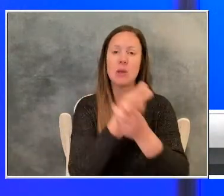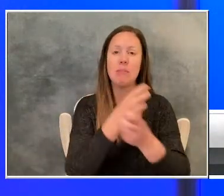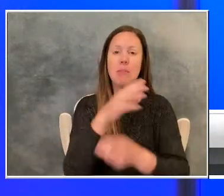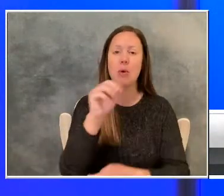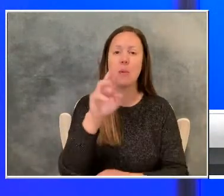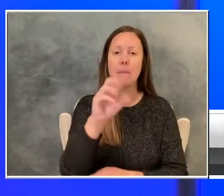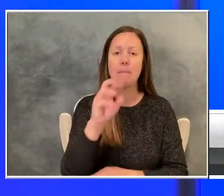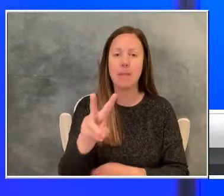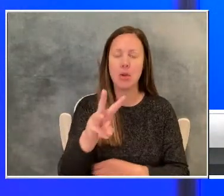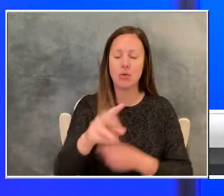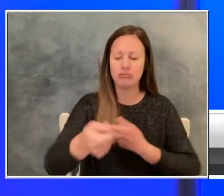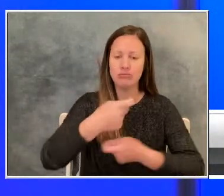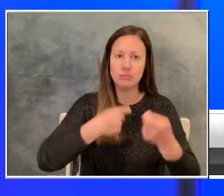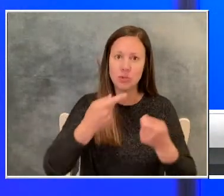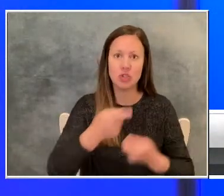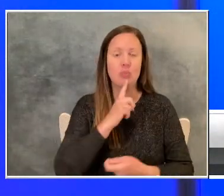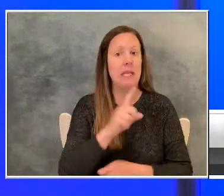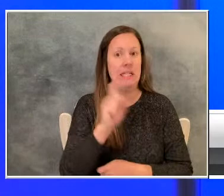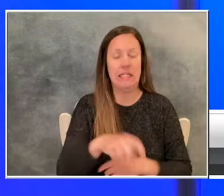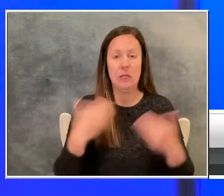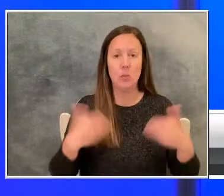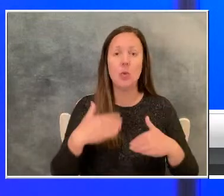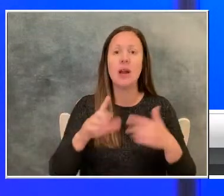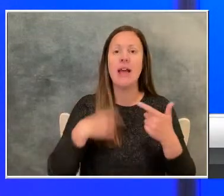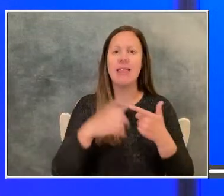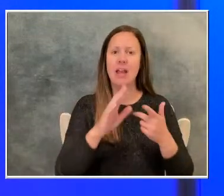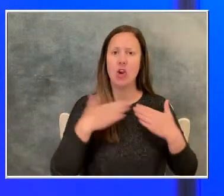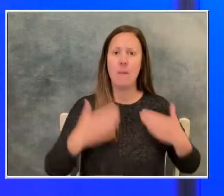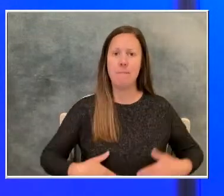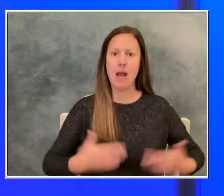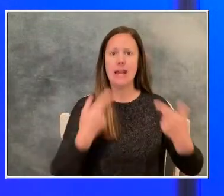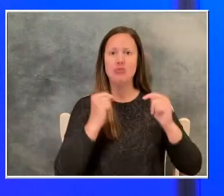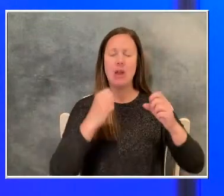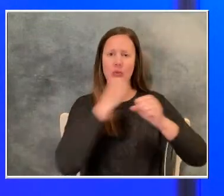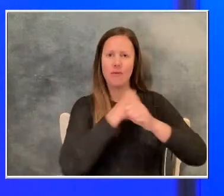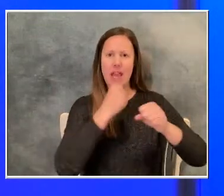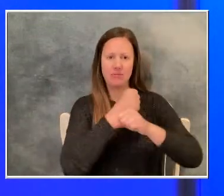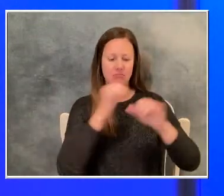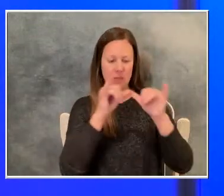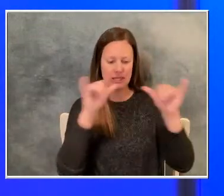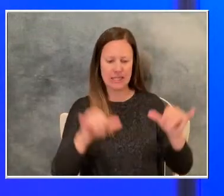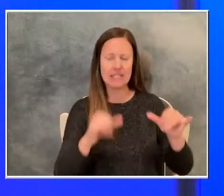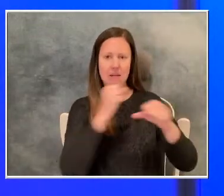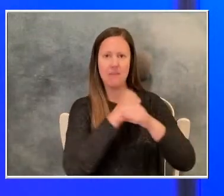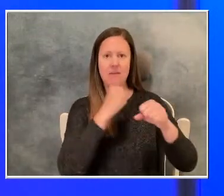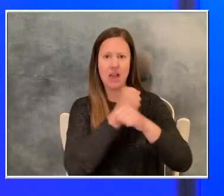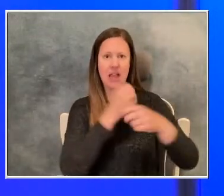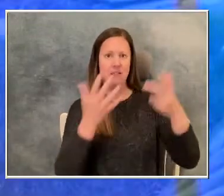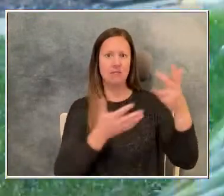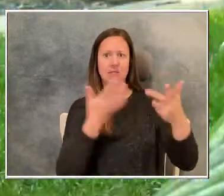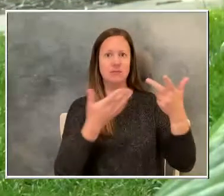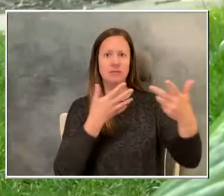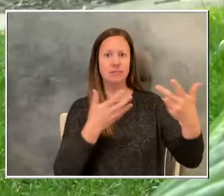needed. Then her immune system turned on her, fighting against the donation meant to save her life.